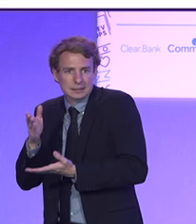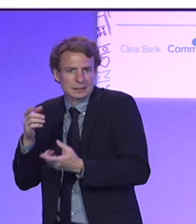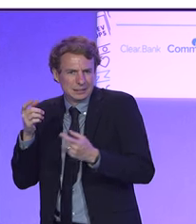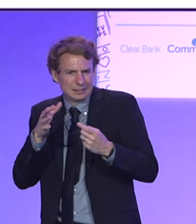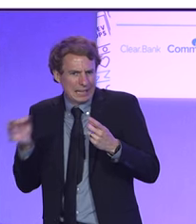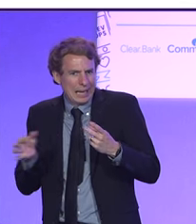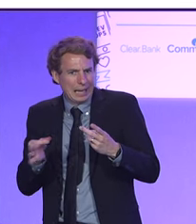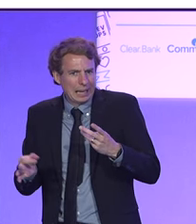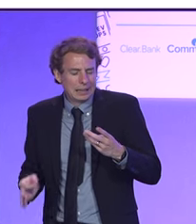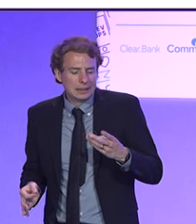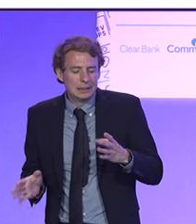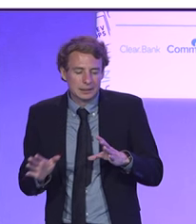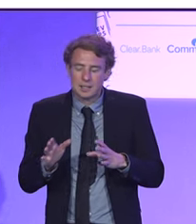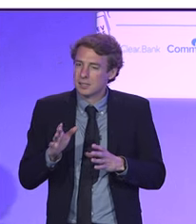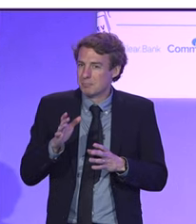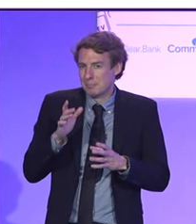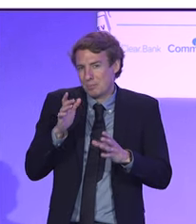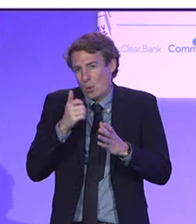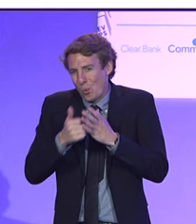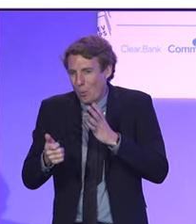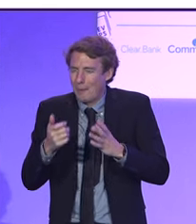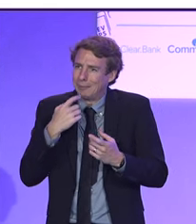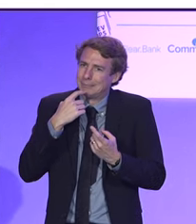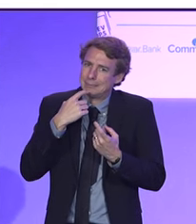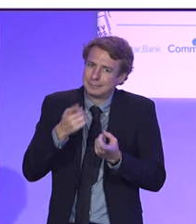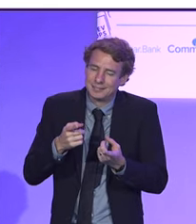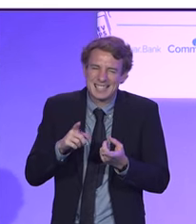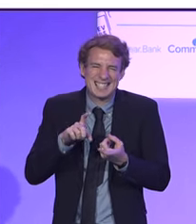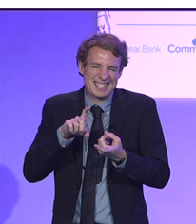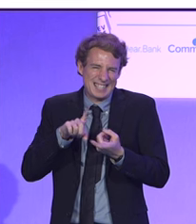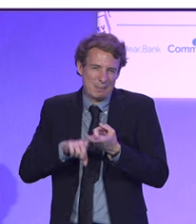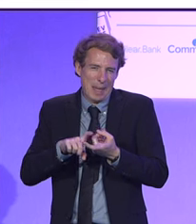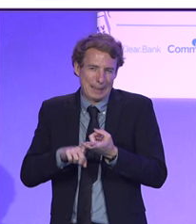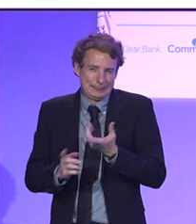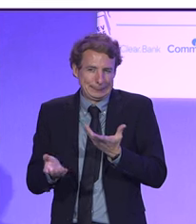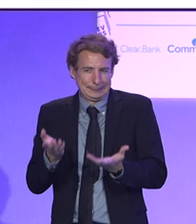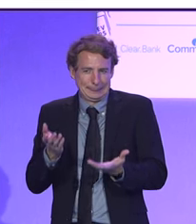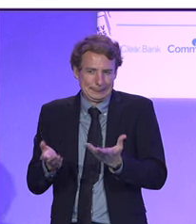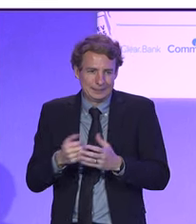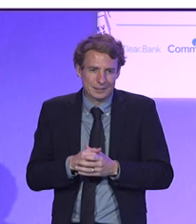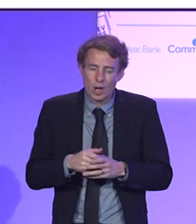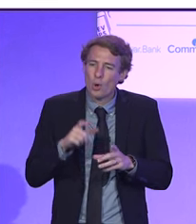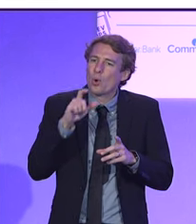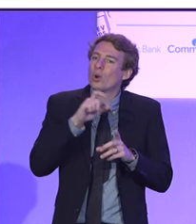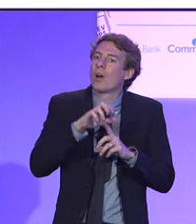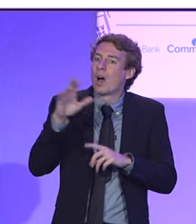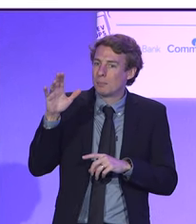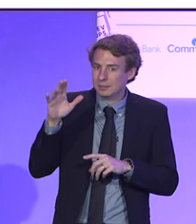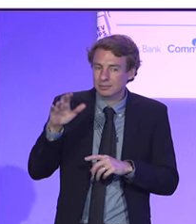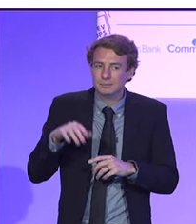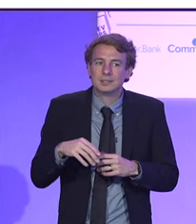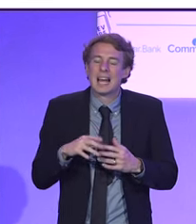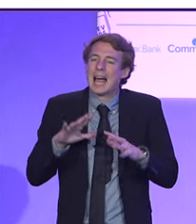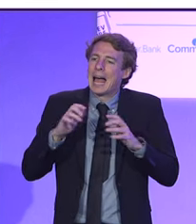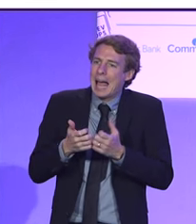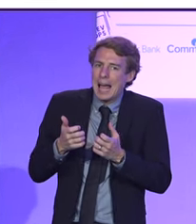every consultant will tell you, it depends. So the first thing, it depends how you calculate these carbon emissions. And this is where it gets really,